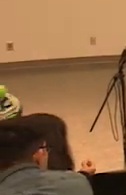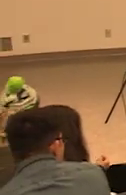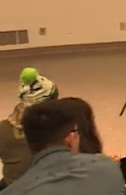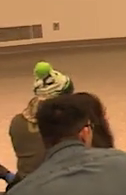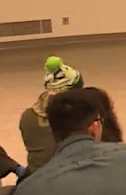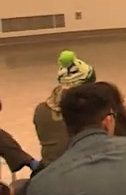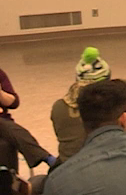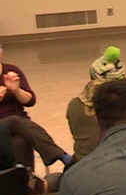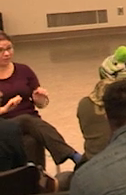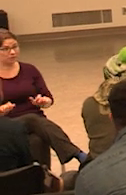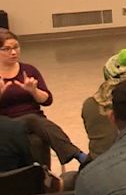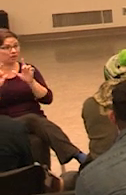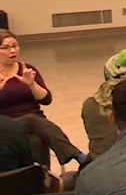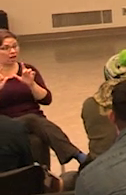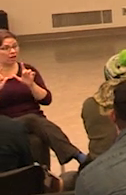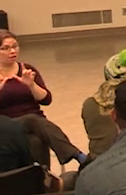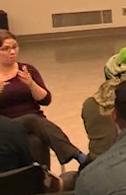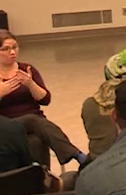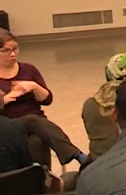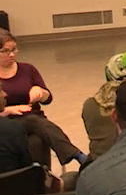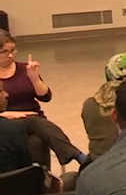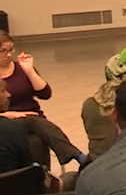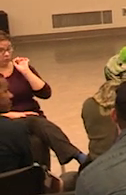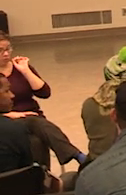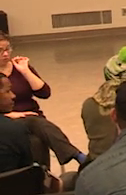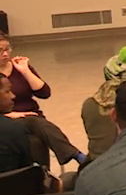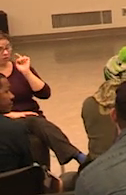The slide that you showed prior to this showed